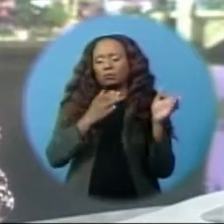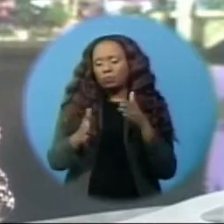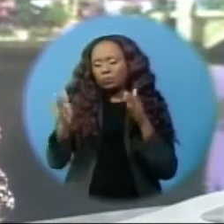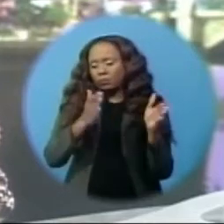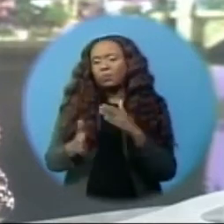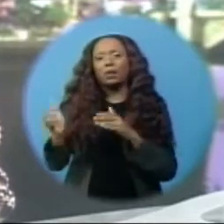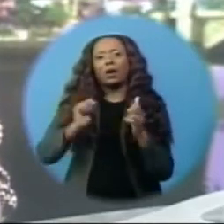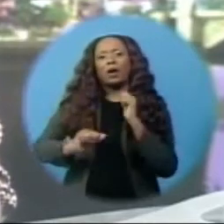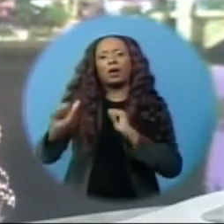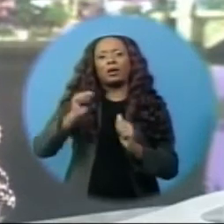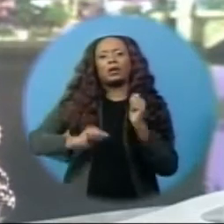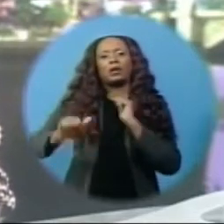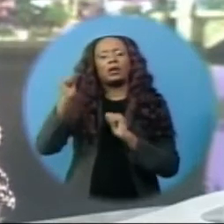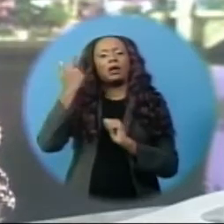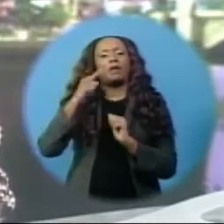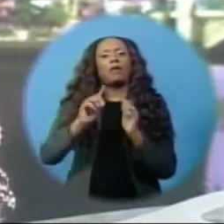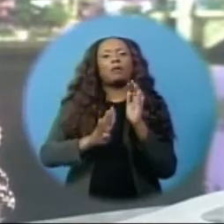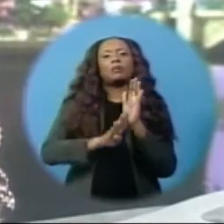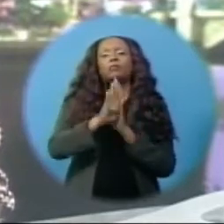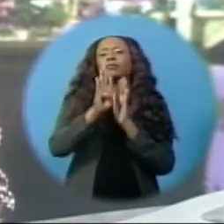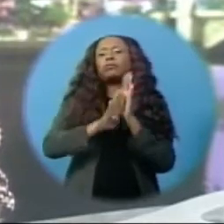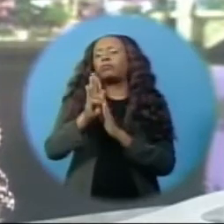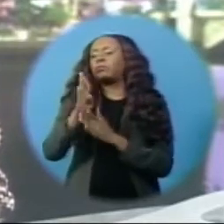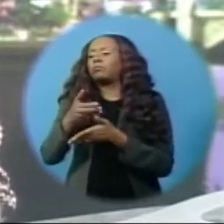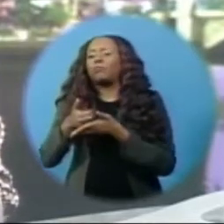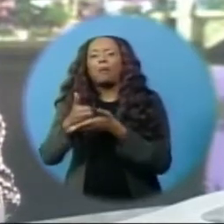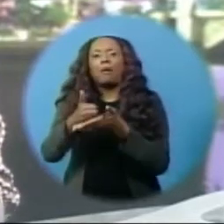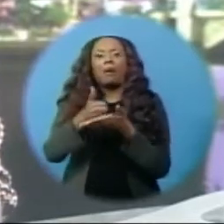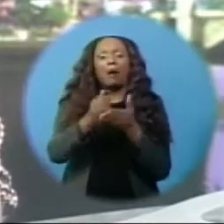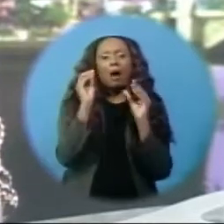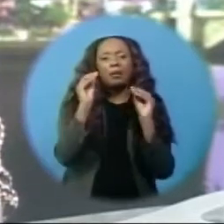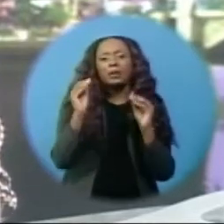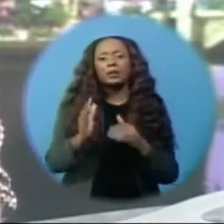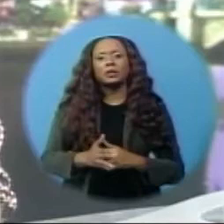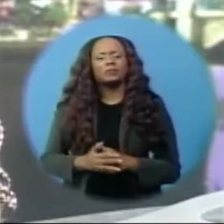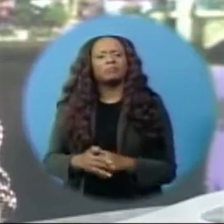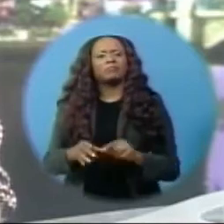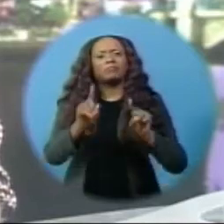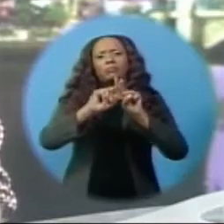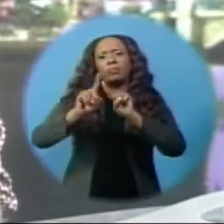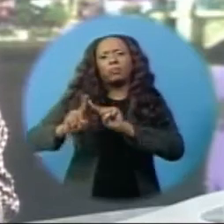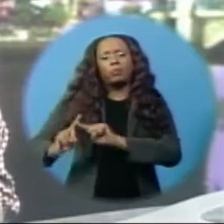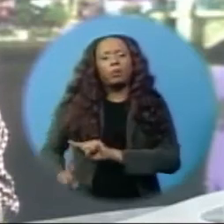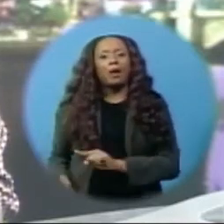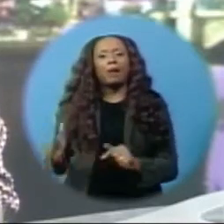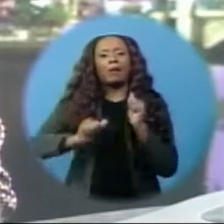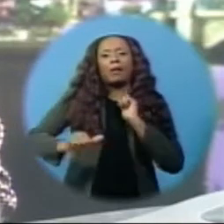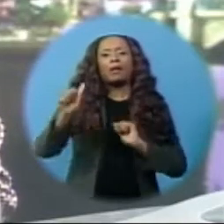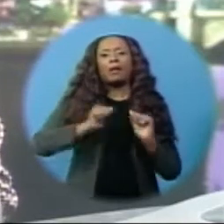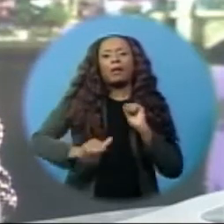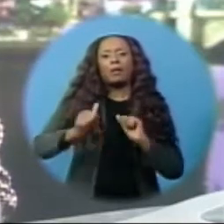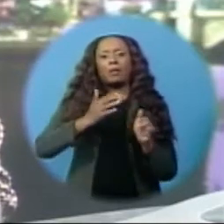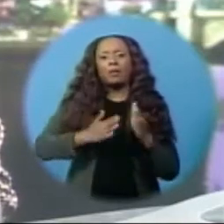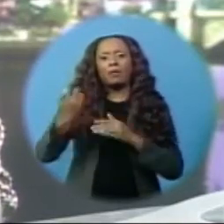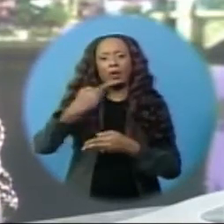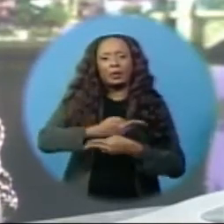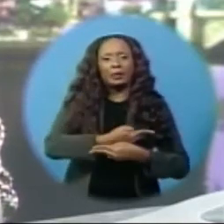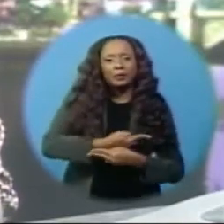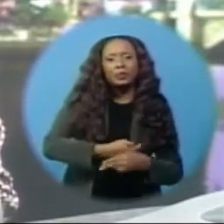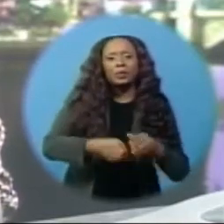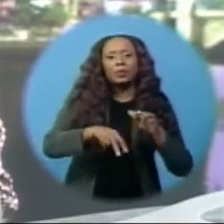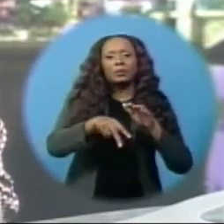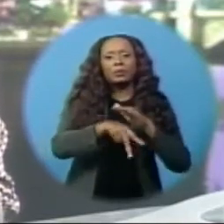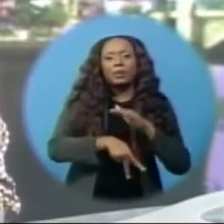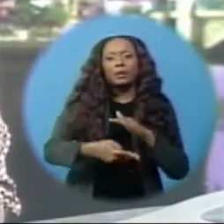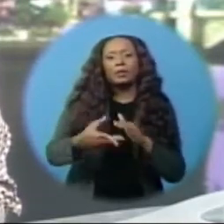professional development and the advancement of their institutions. Several activities have been planned at the nursery, primary and